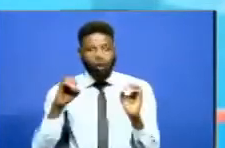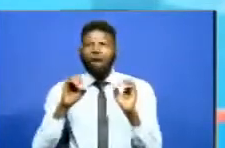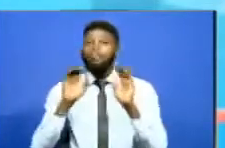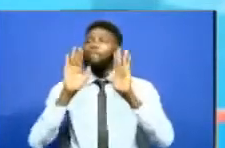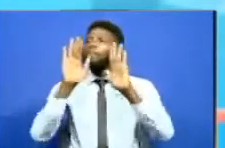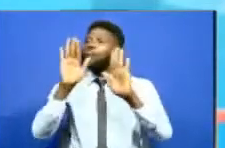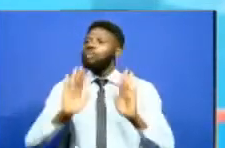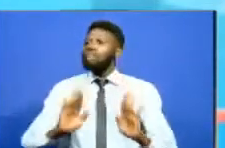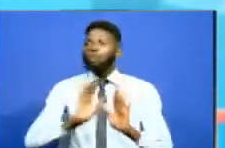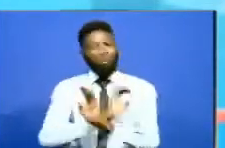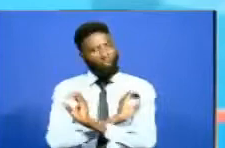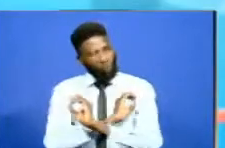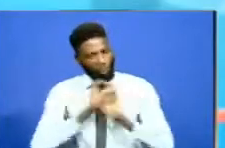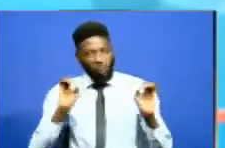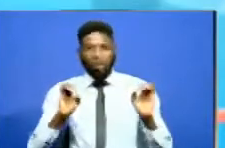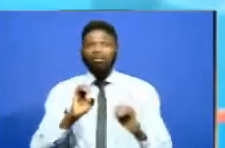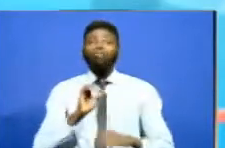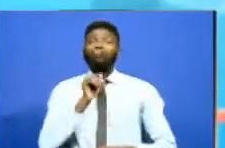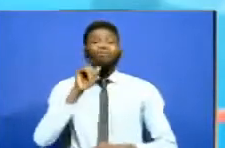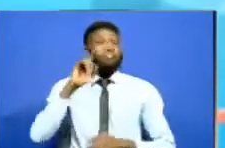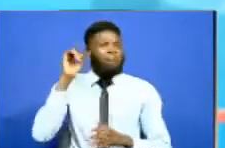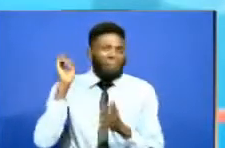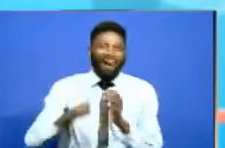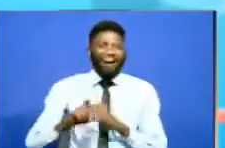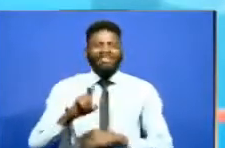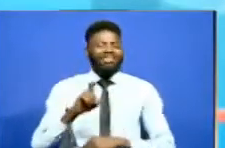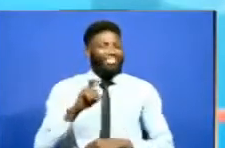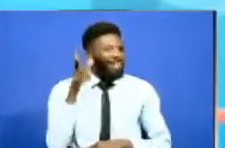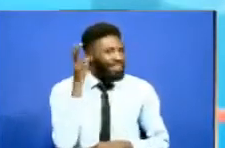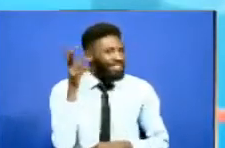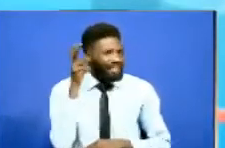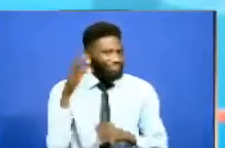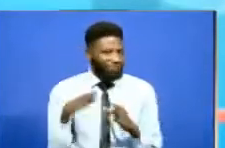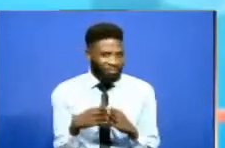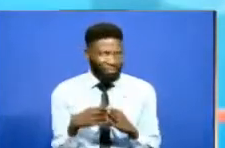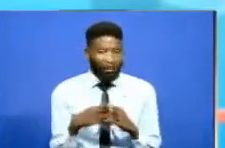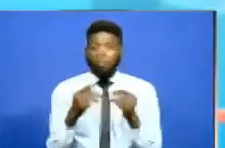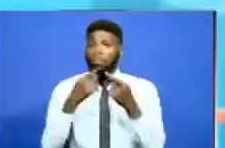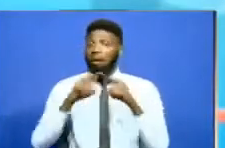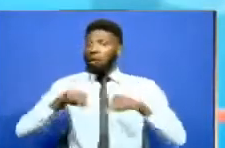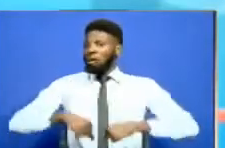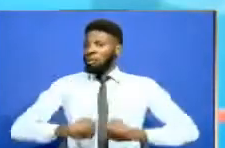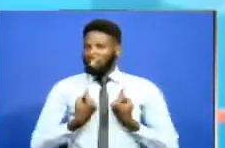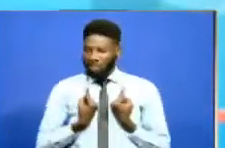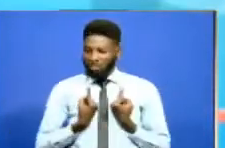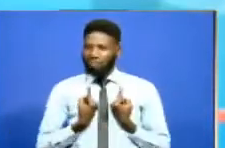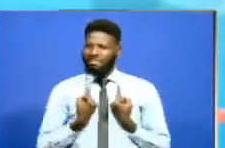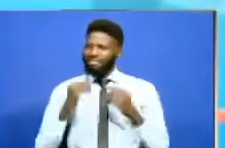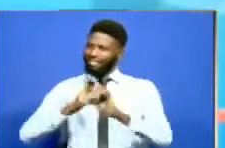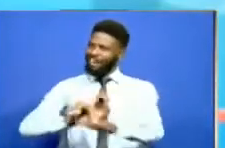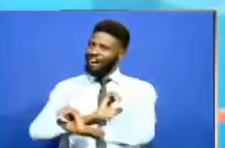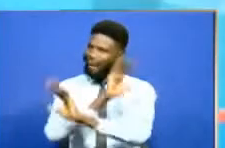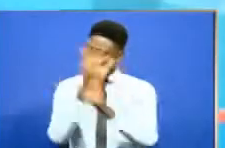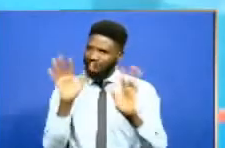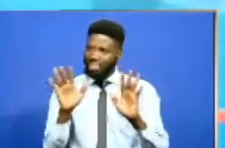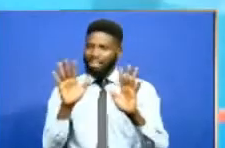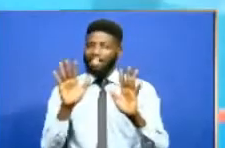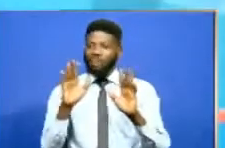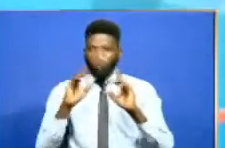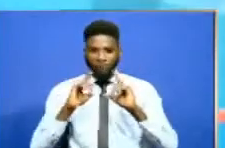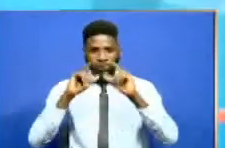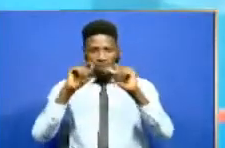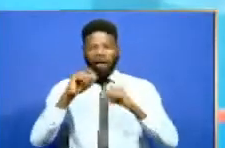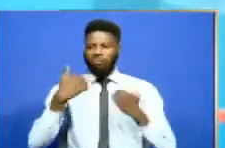You are not a person to be listened to. But I made myself clear. And I said, my being